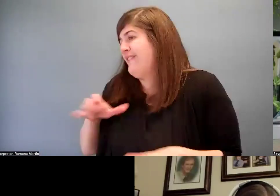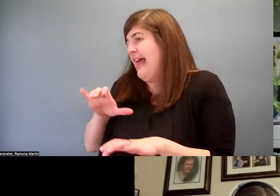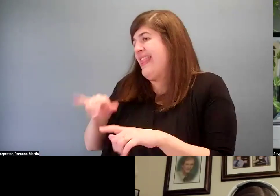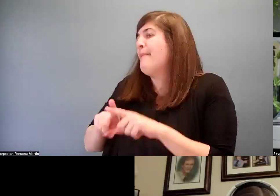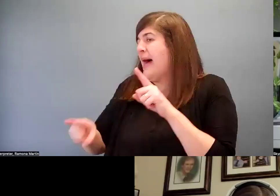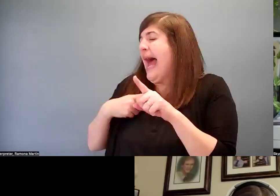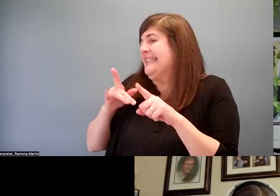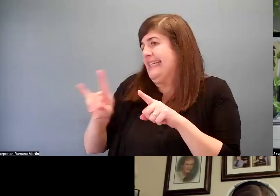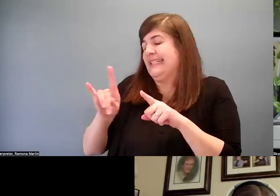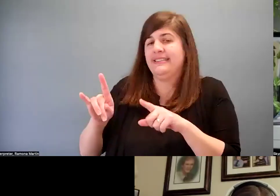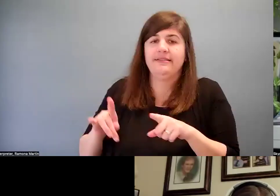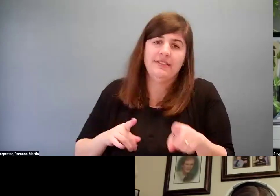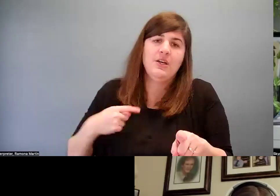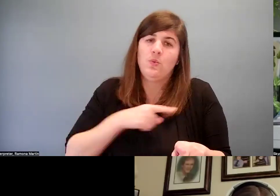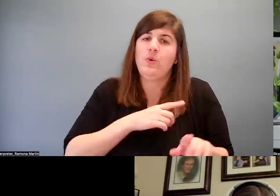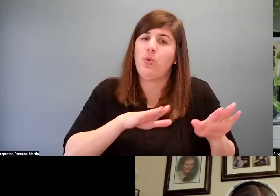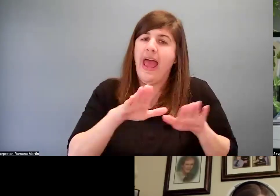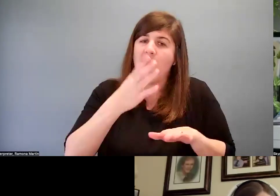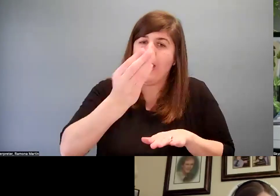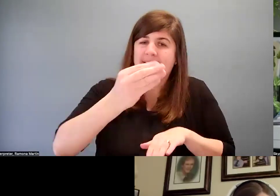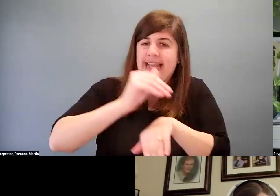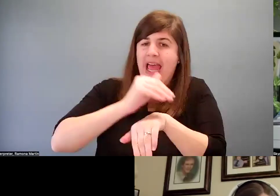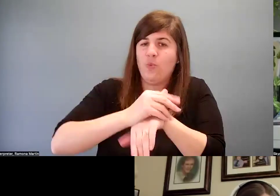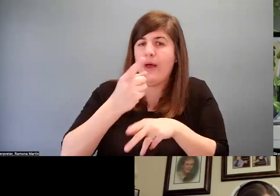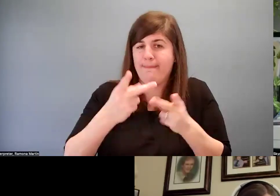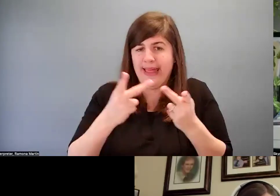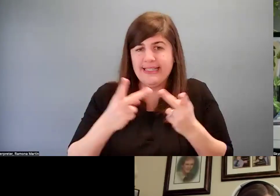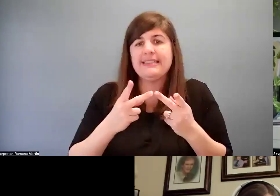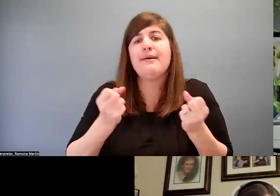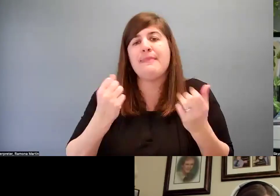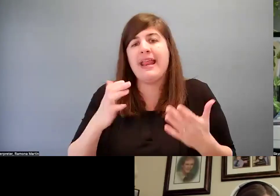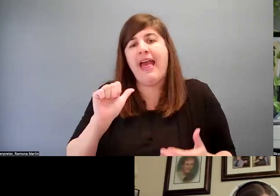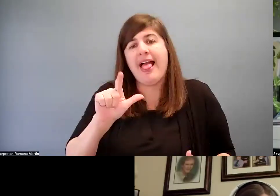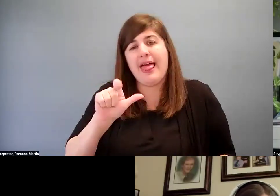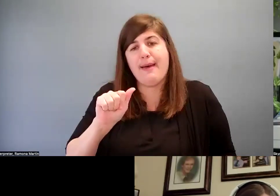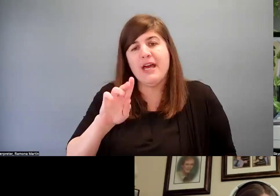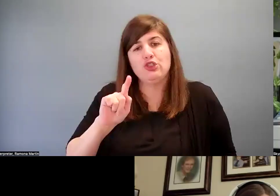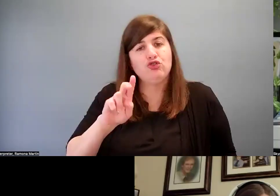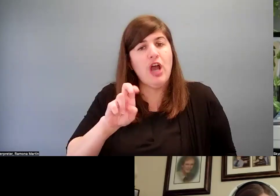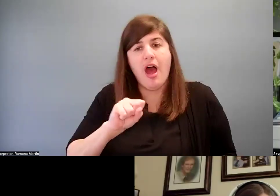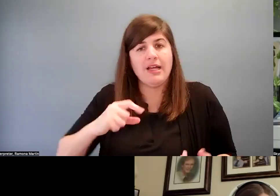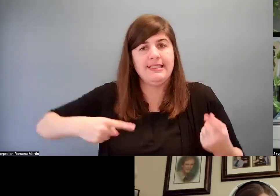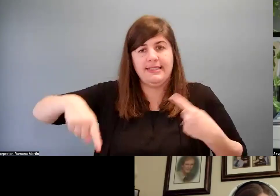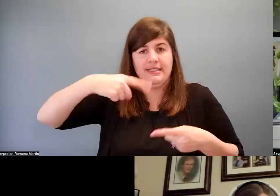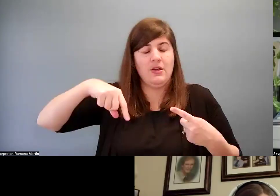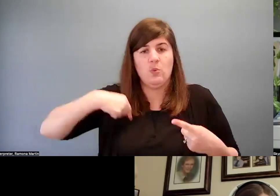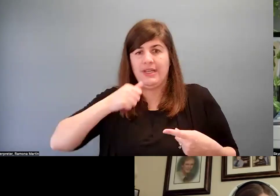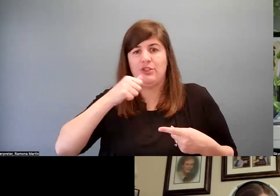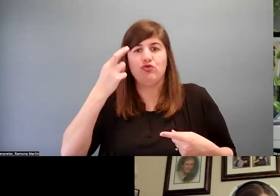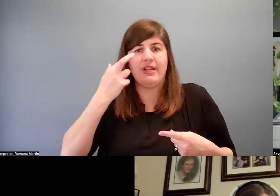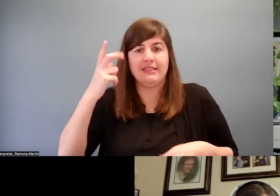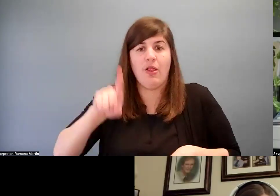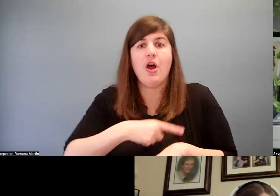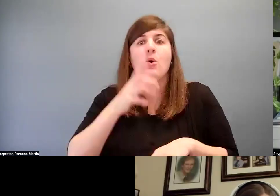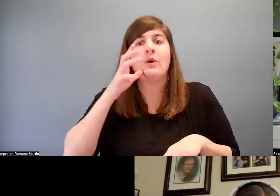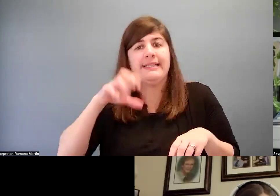scared. We were out at night, at like the place where a bunch of albatrosses hang out, and we totally did not realize how long it was going to take to get